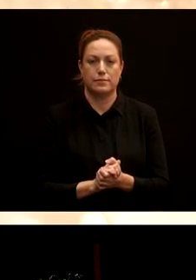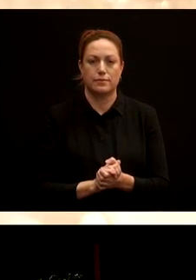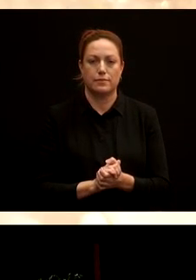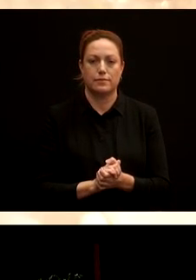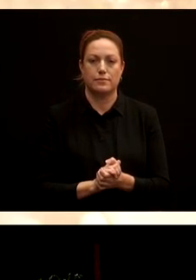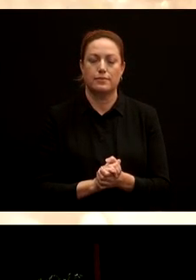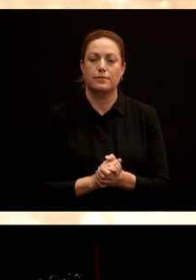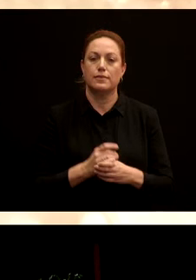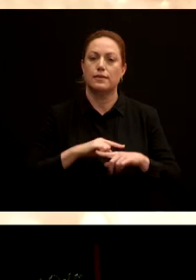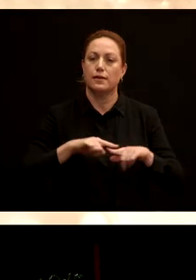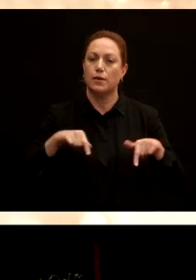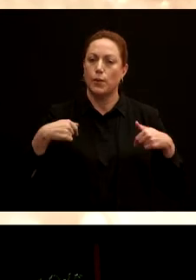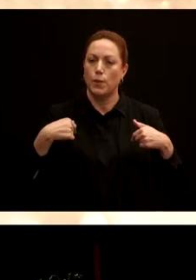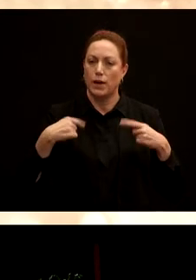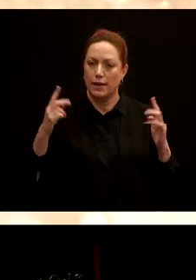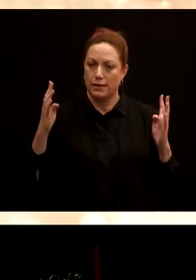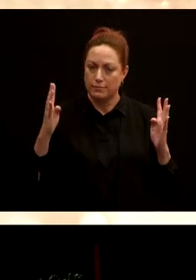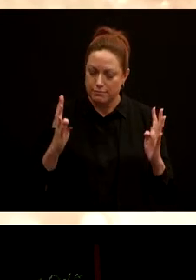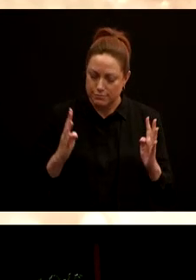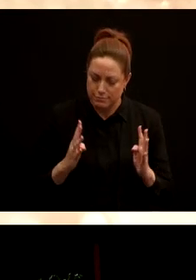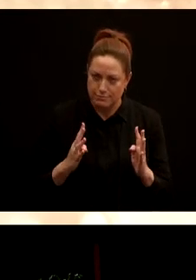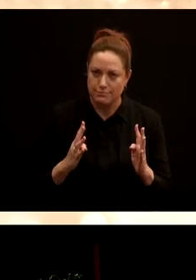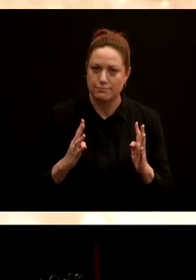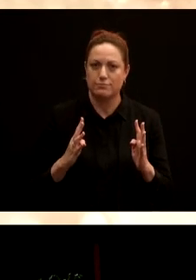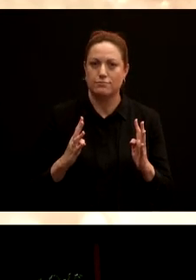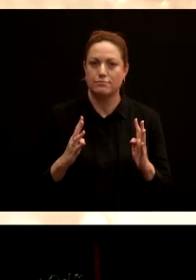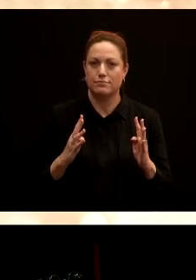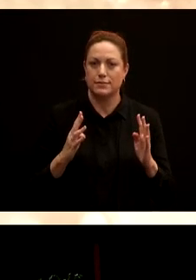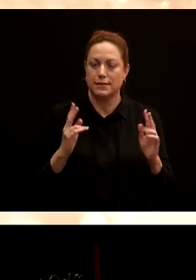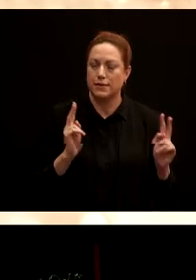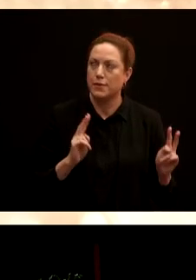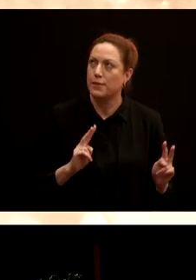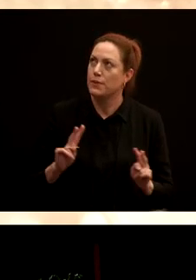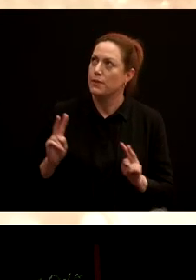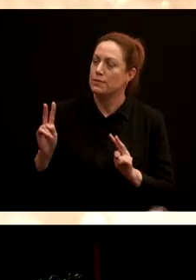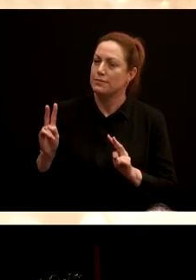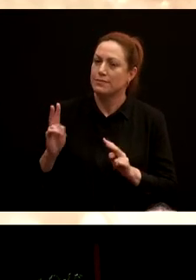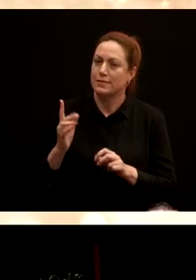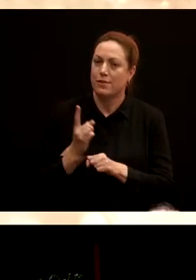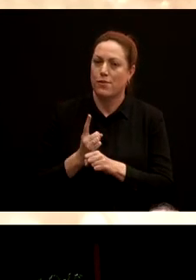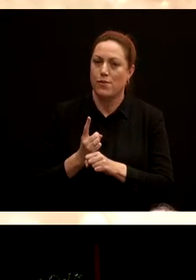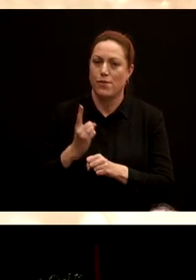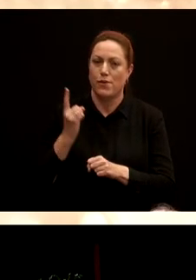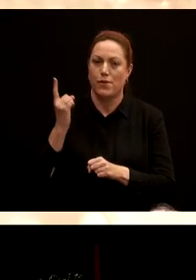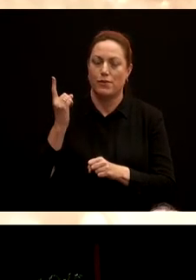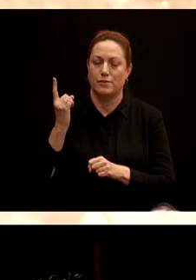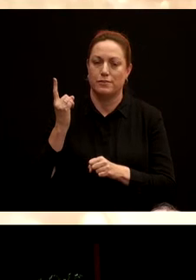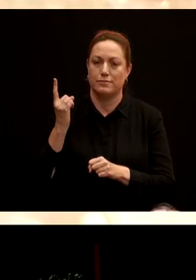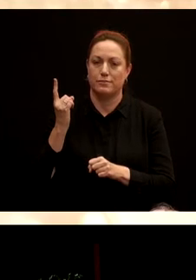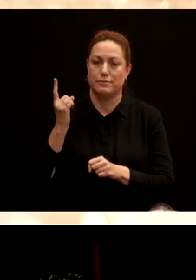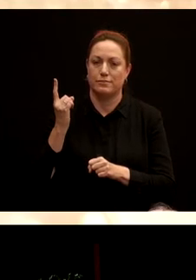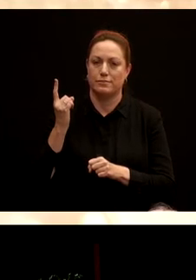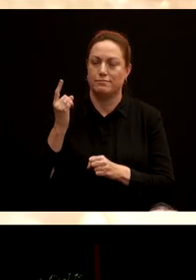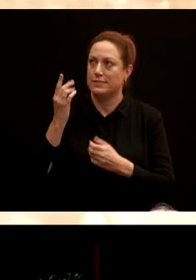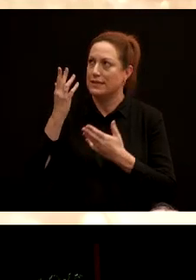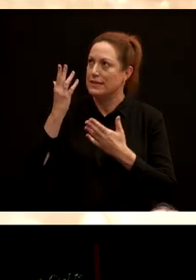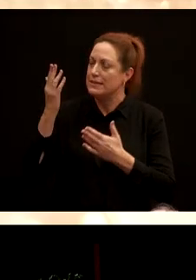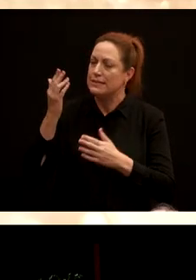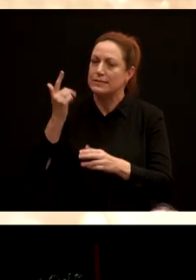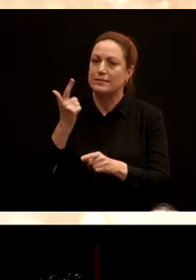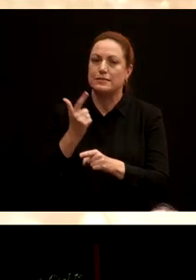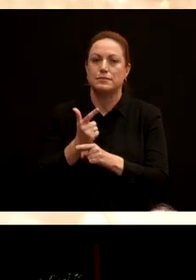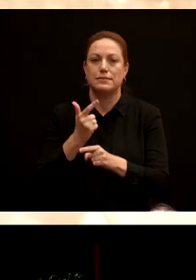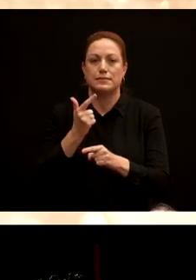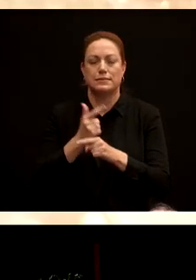We gather attentive to our ever-present God, who speaks the words